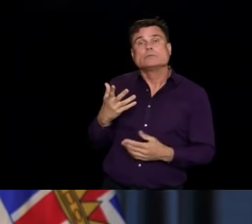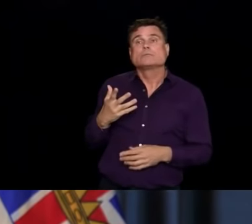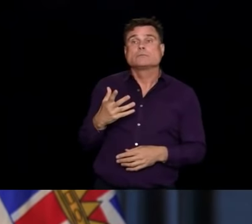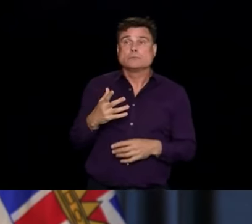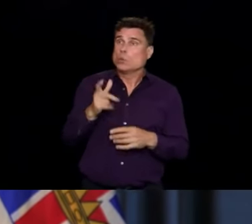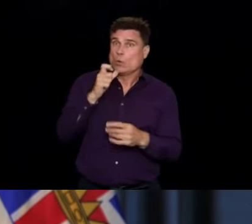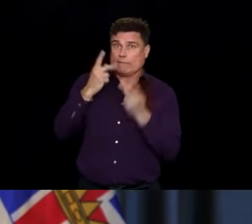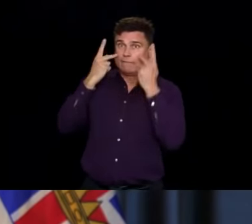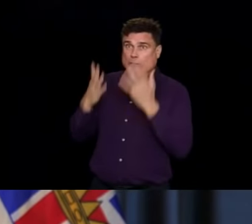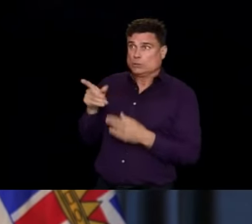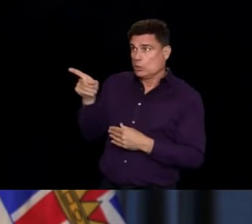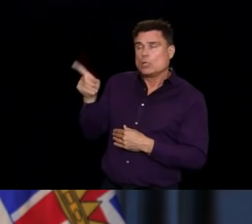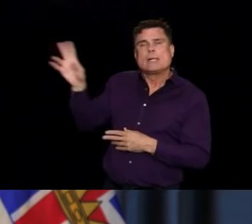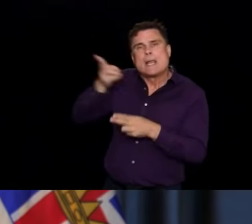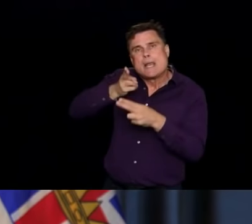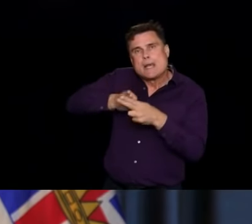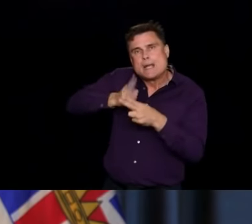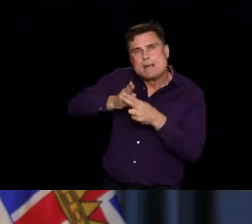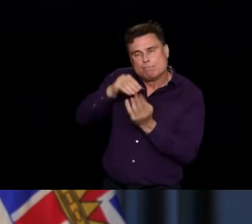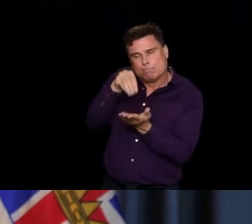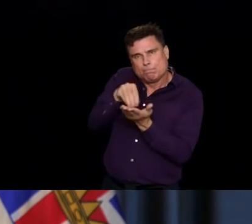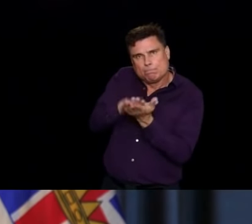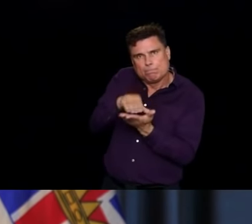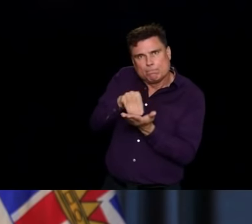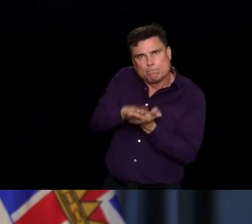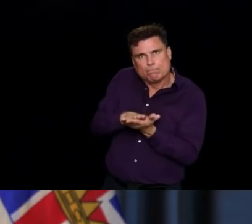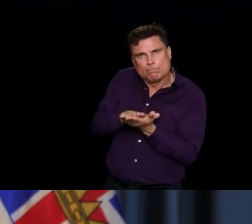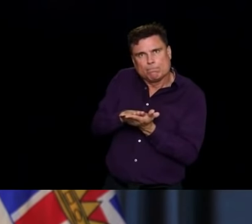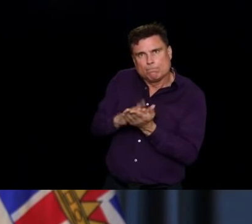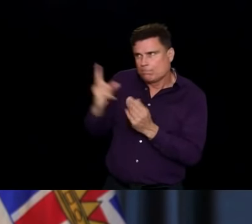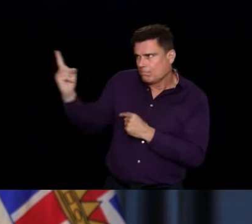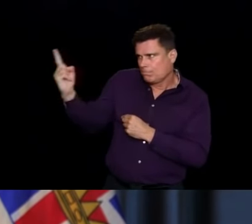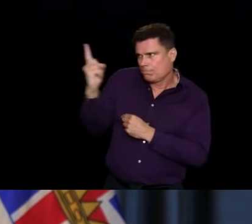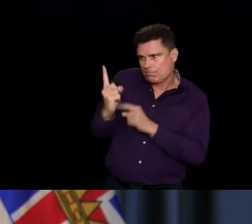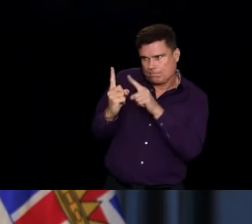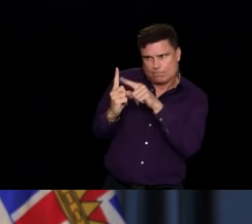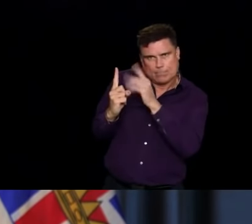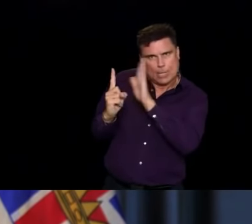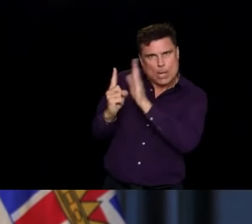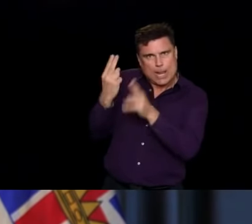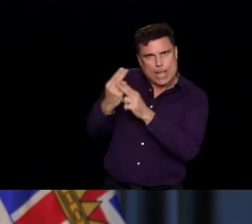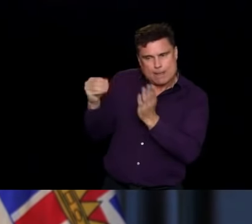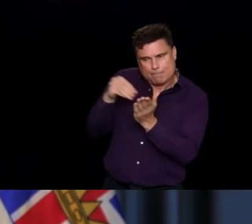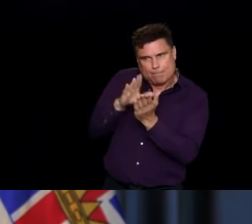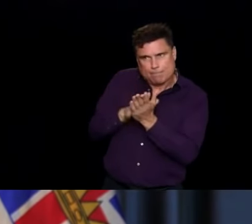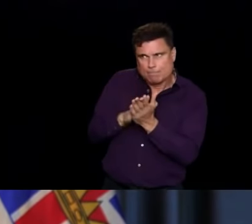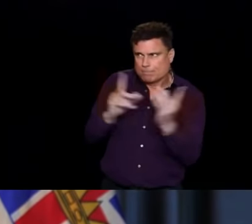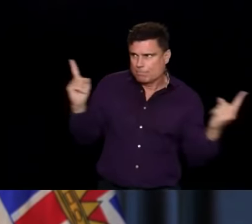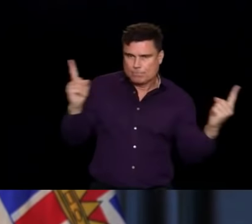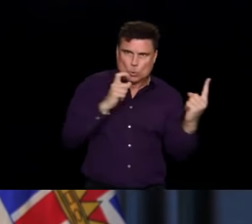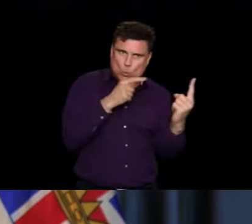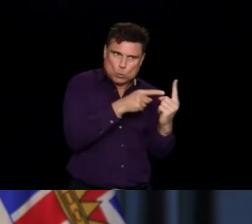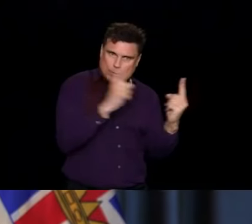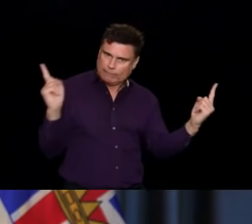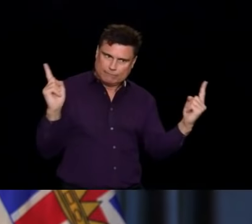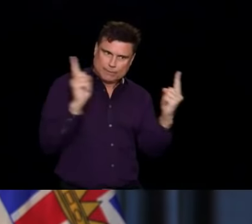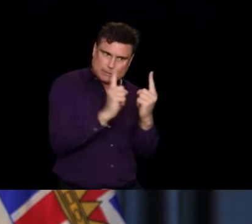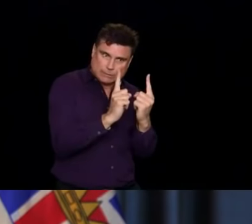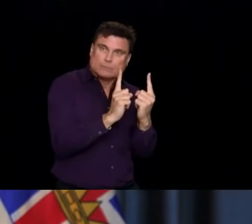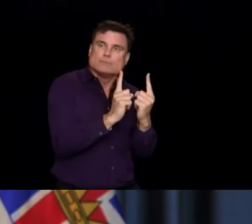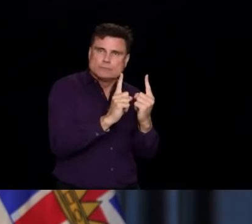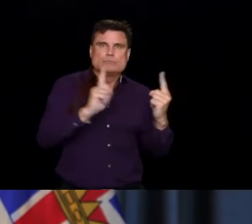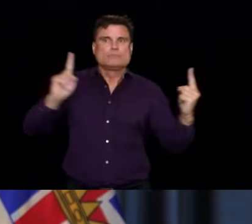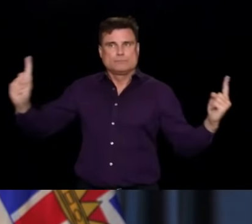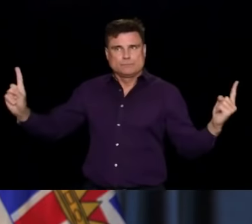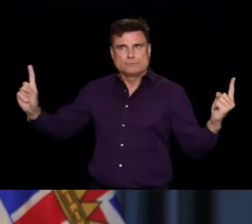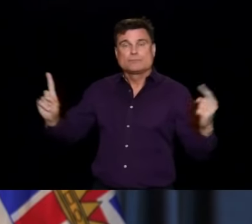I'll have more information on Thursday on the progress that facilities and health authorities have made on this important issue, and we'll have that on Thursday,